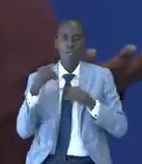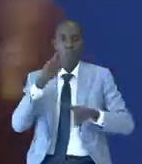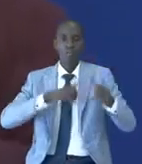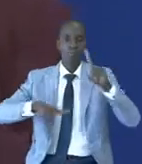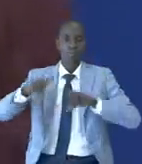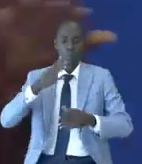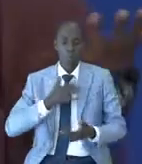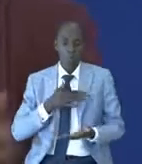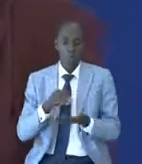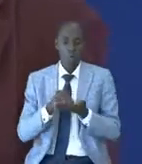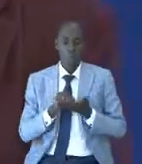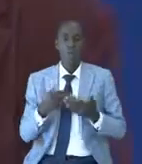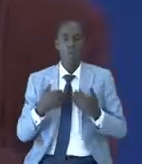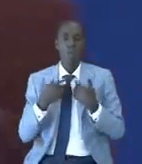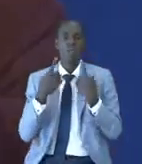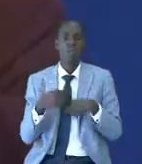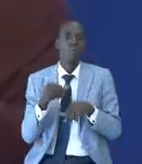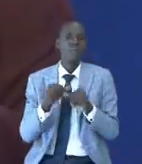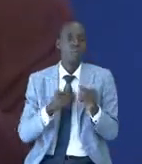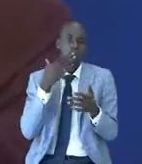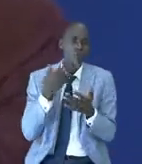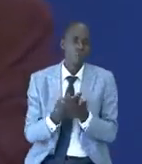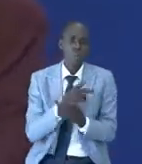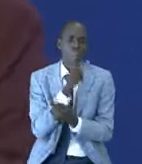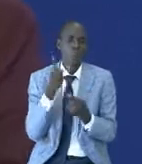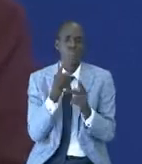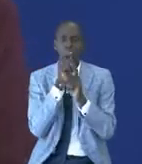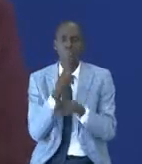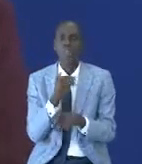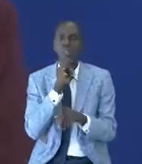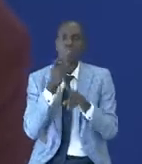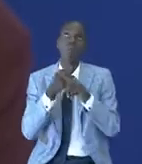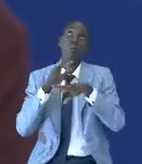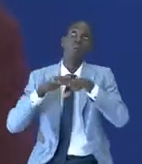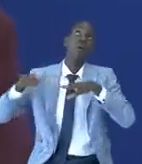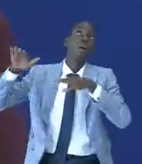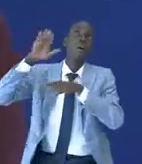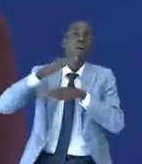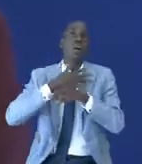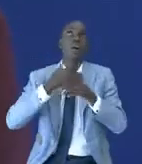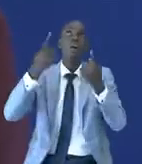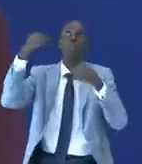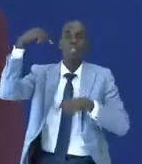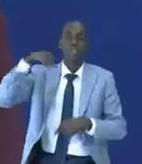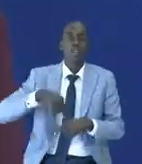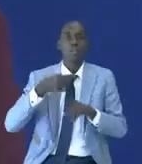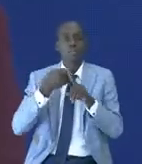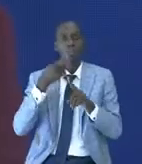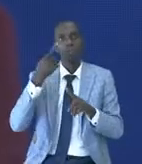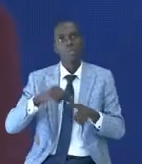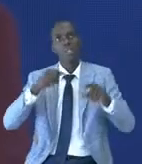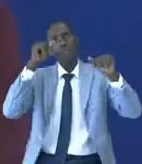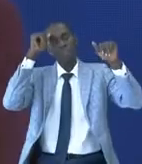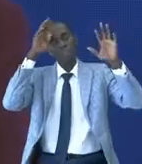good gift and every perfect gift is from above and cometh down from the Father